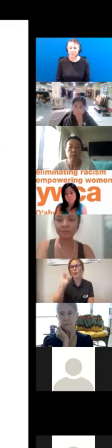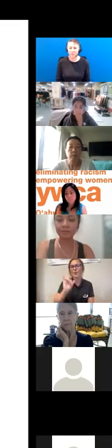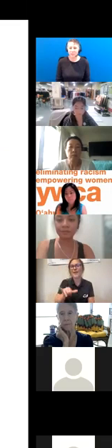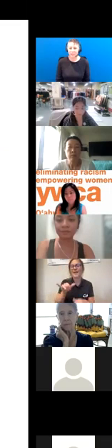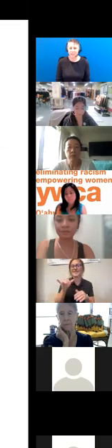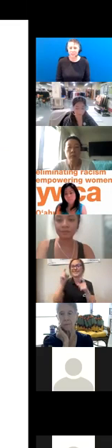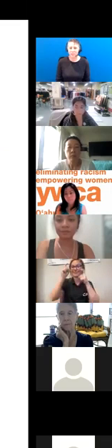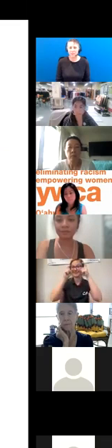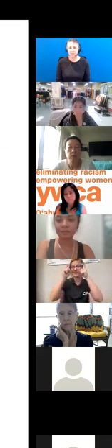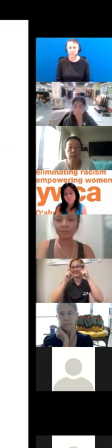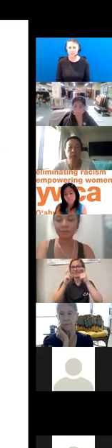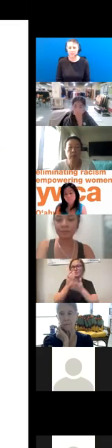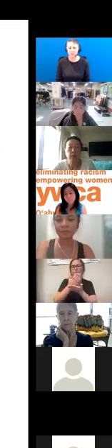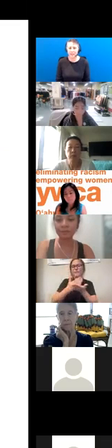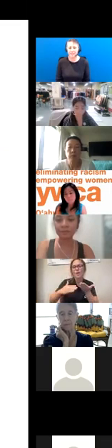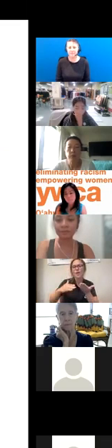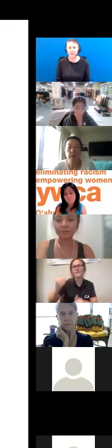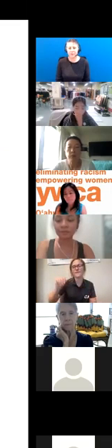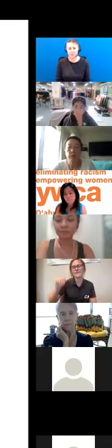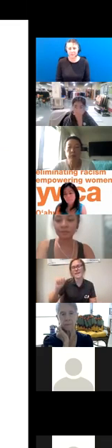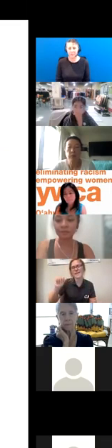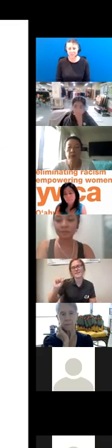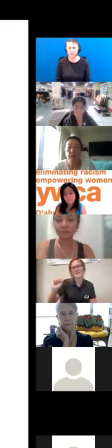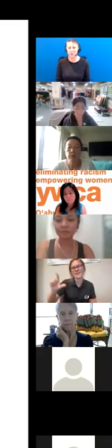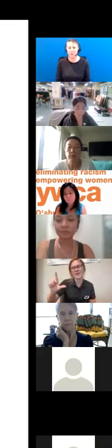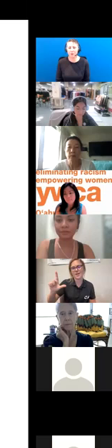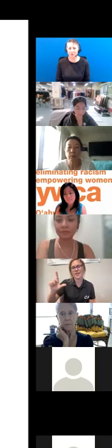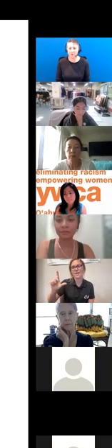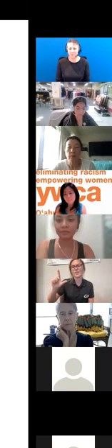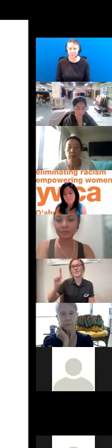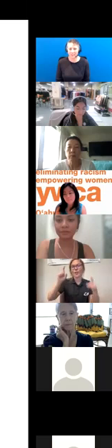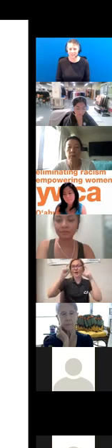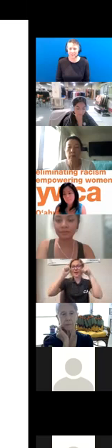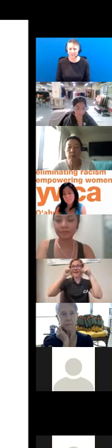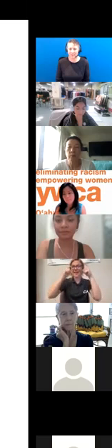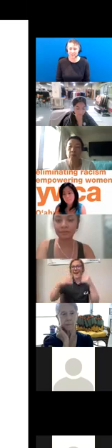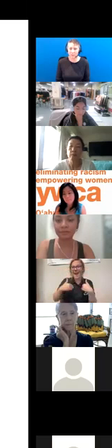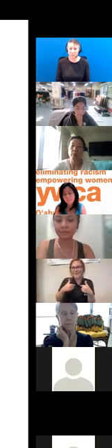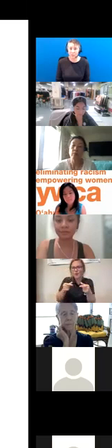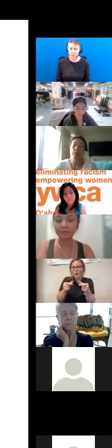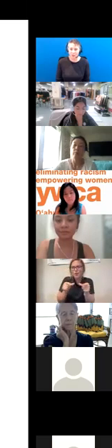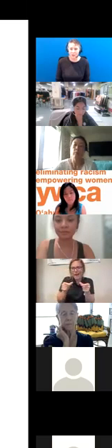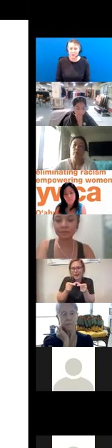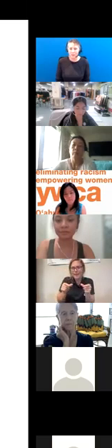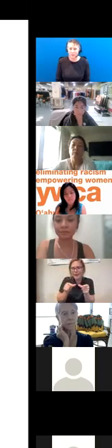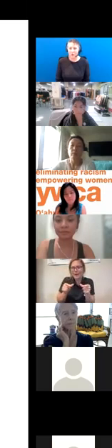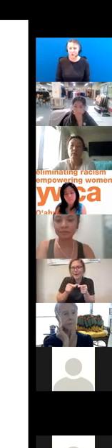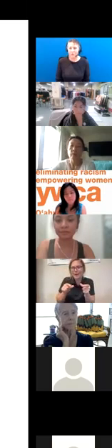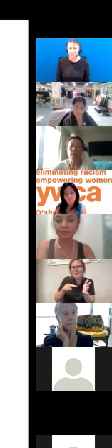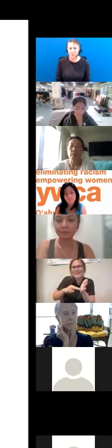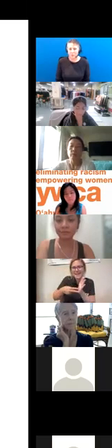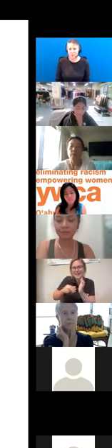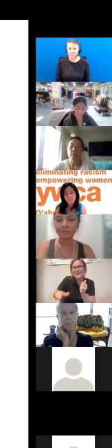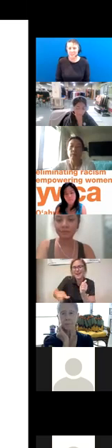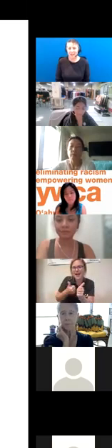Sign language it's just important to realize that facial expressions are part of American Sign Language. So